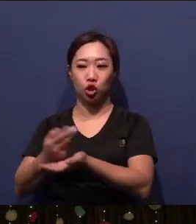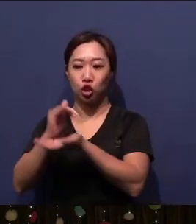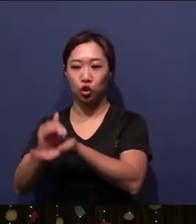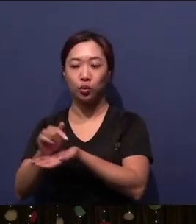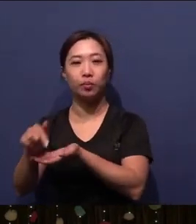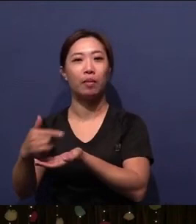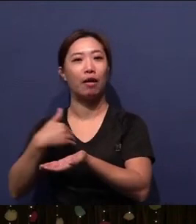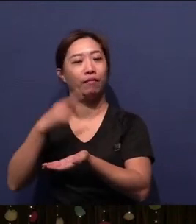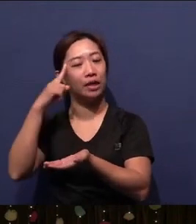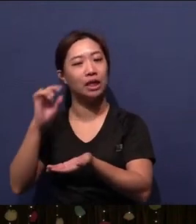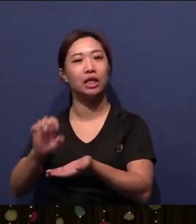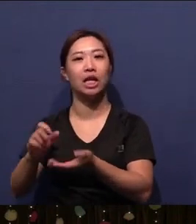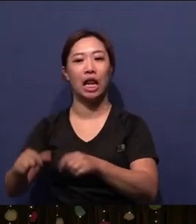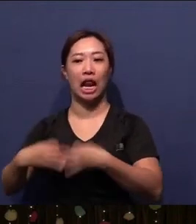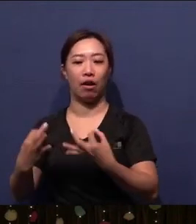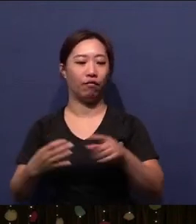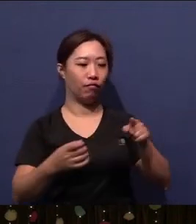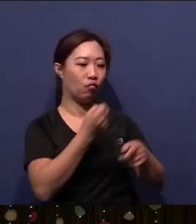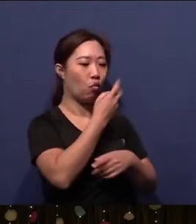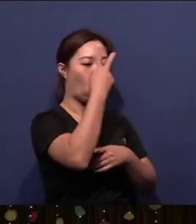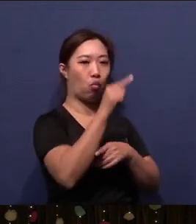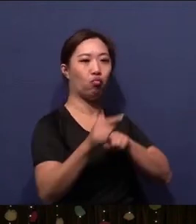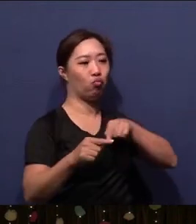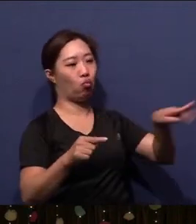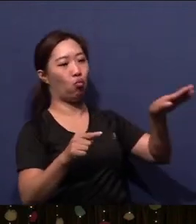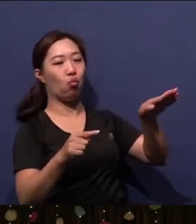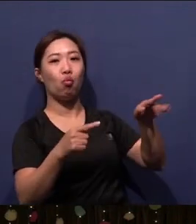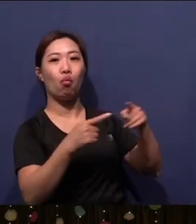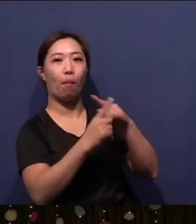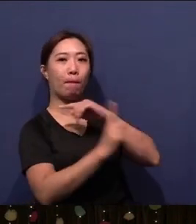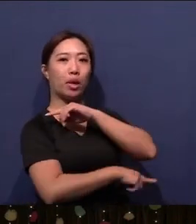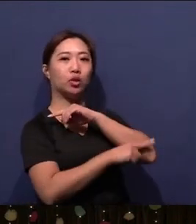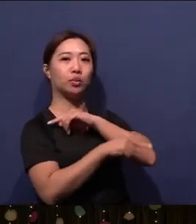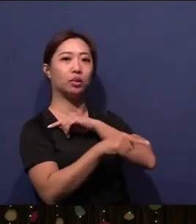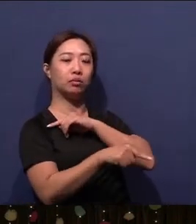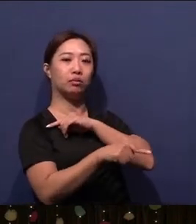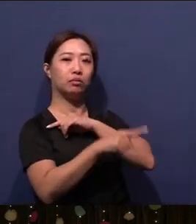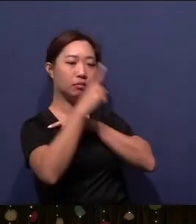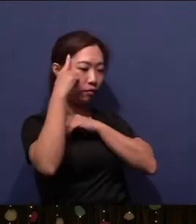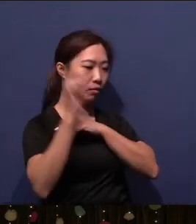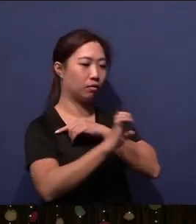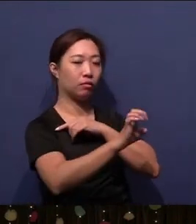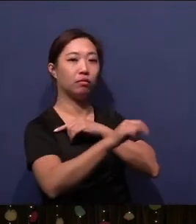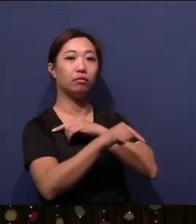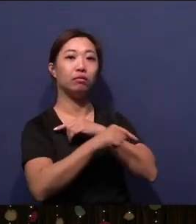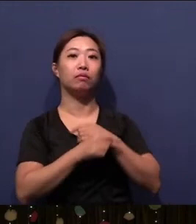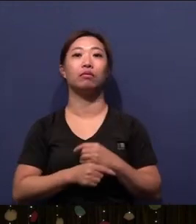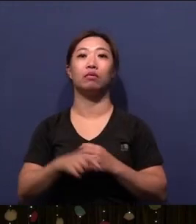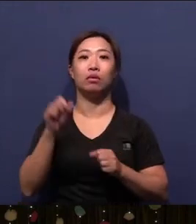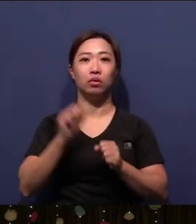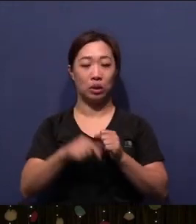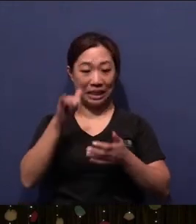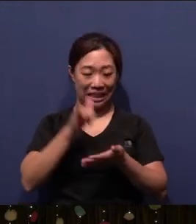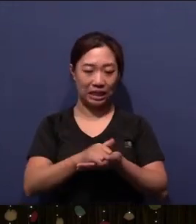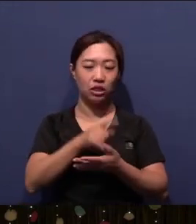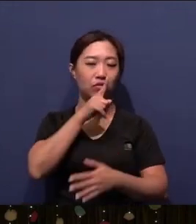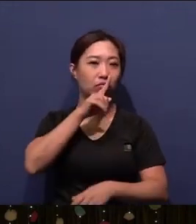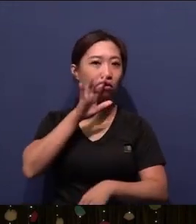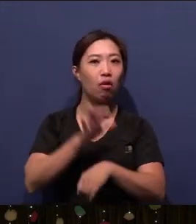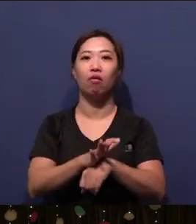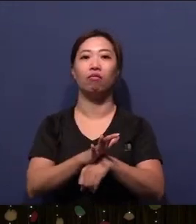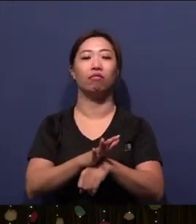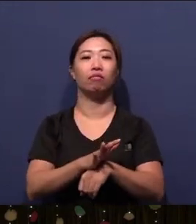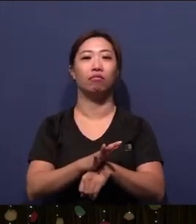life, but the goat on the left will go into eternal punishment. Therefore, with this certainty that is being